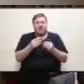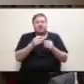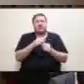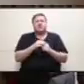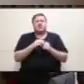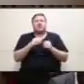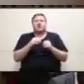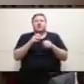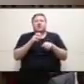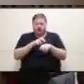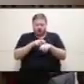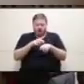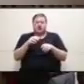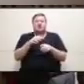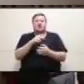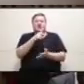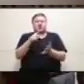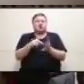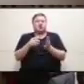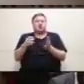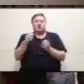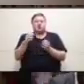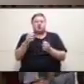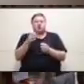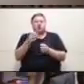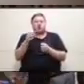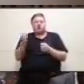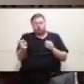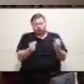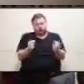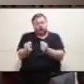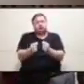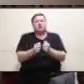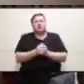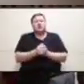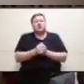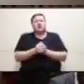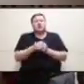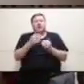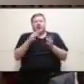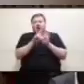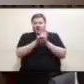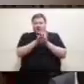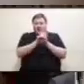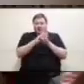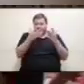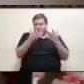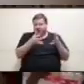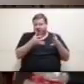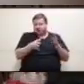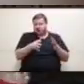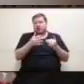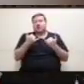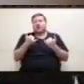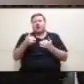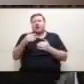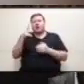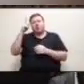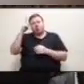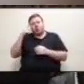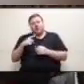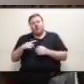acting in that position. And the position was advertised. We are now at a stage where we need to profile and